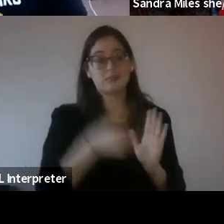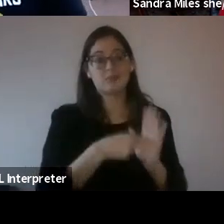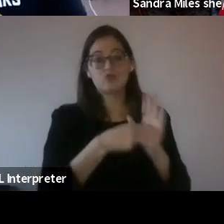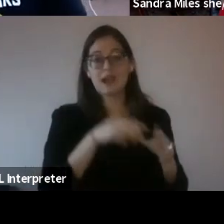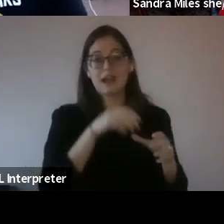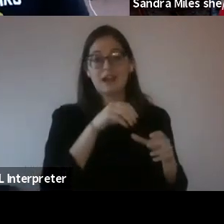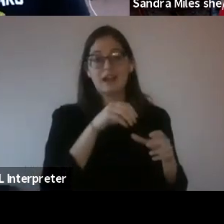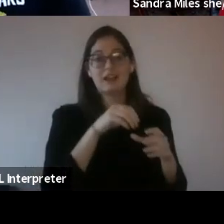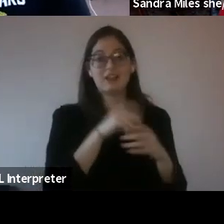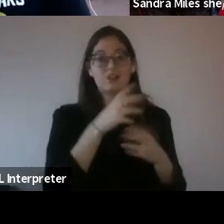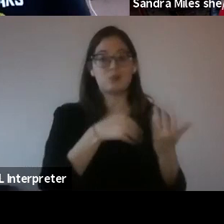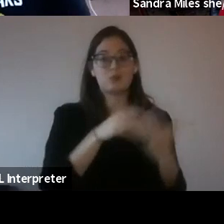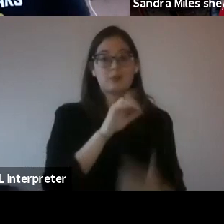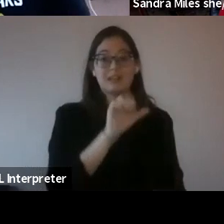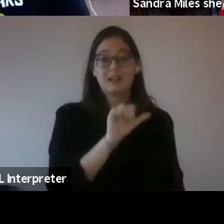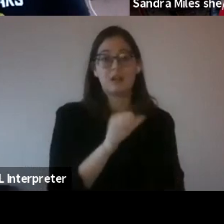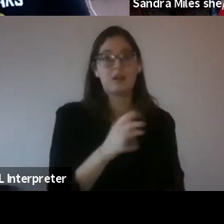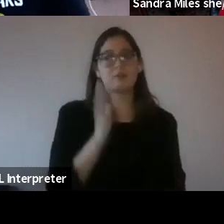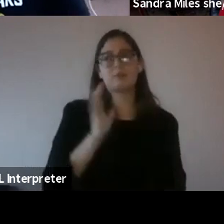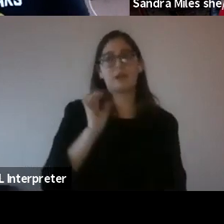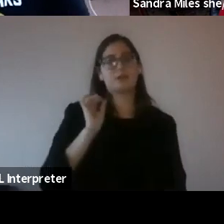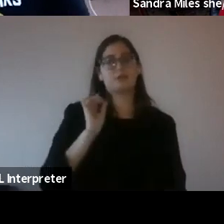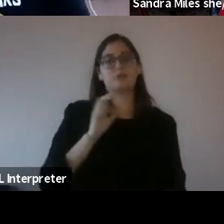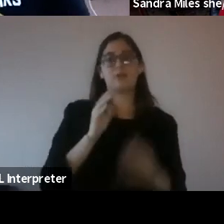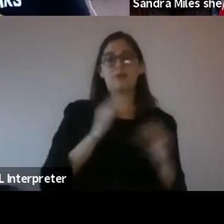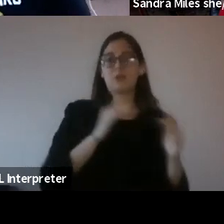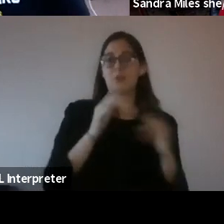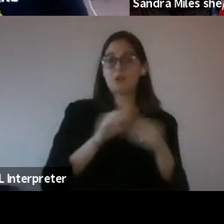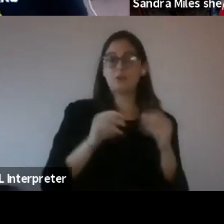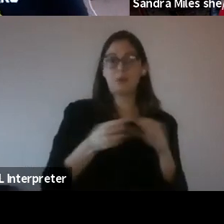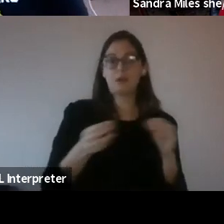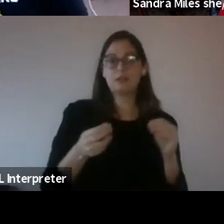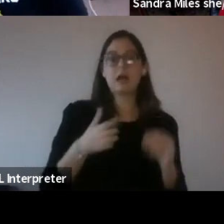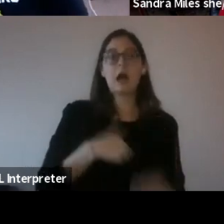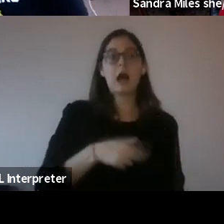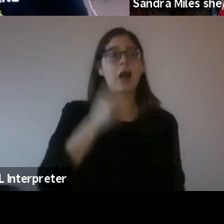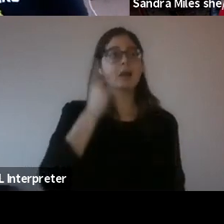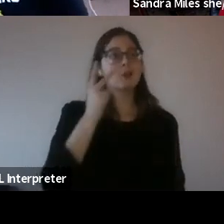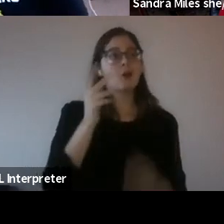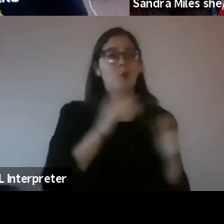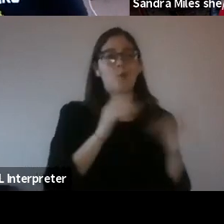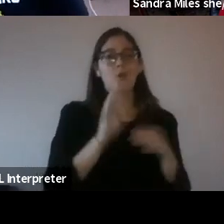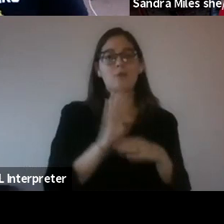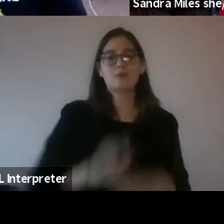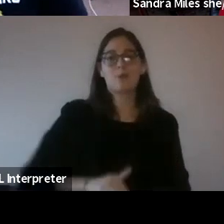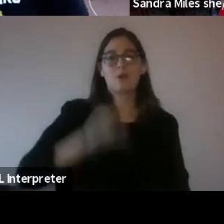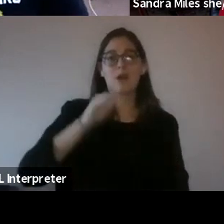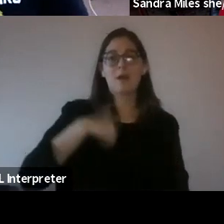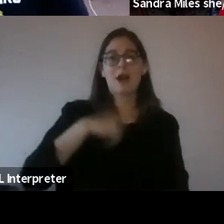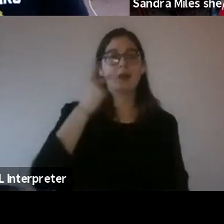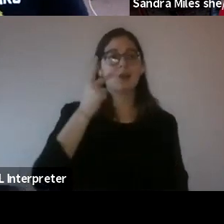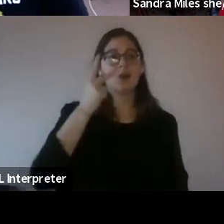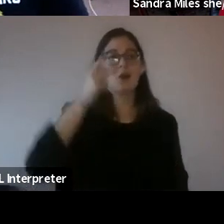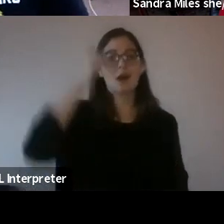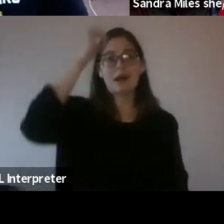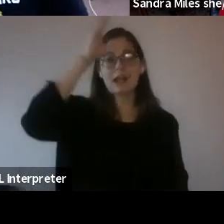in social media, even going back to the war stories, I saw war movies growing up. I saw cowboy and Indian